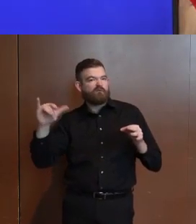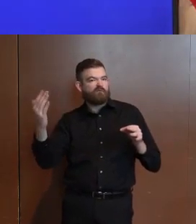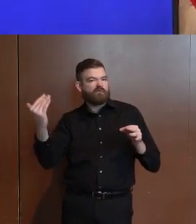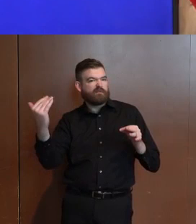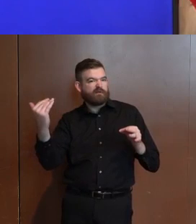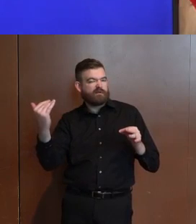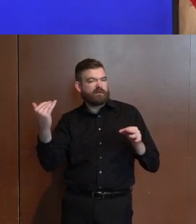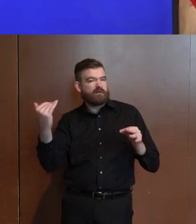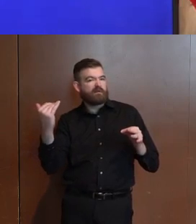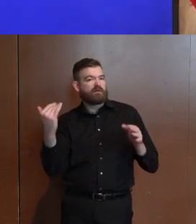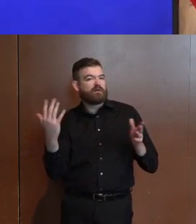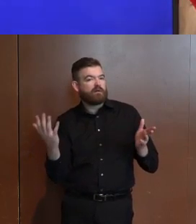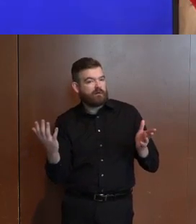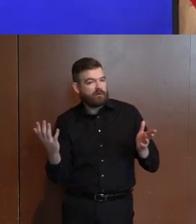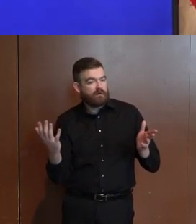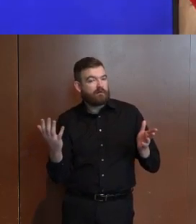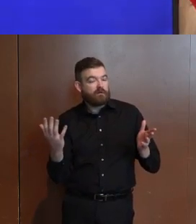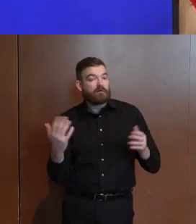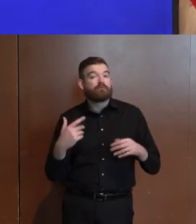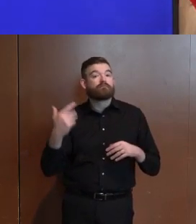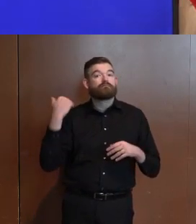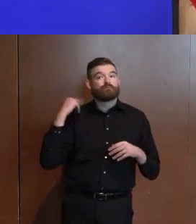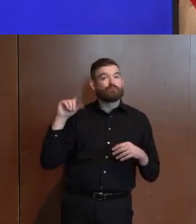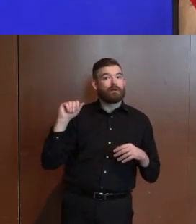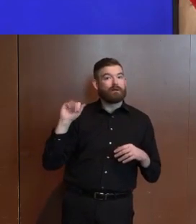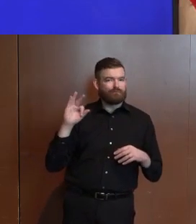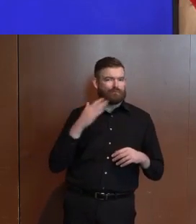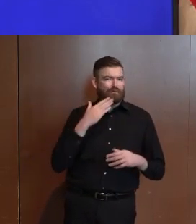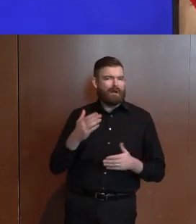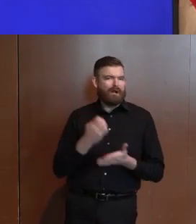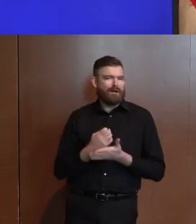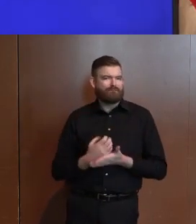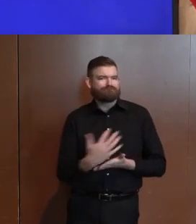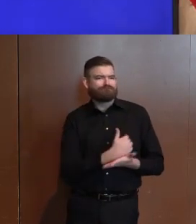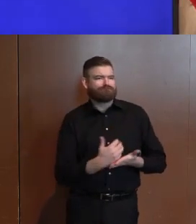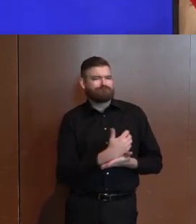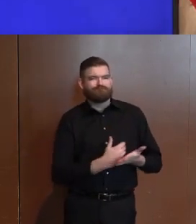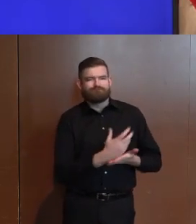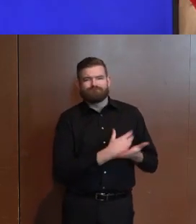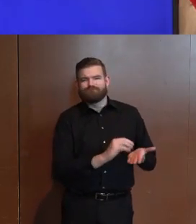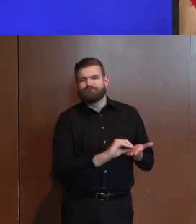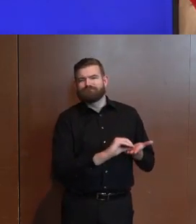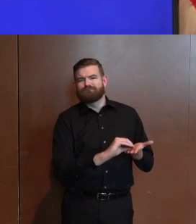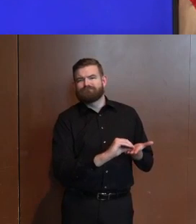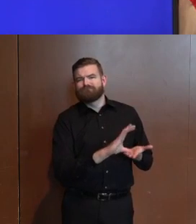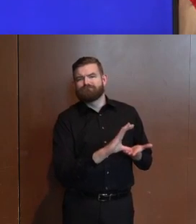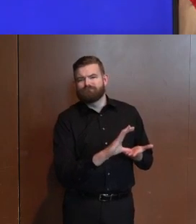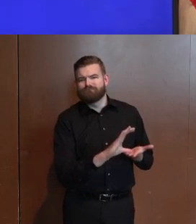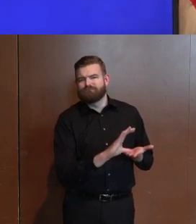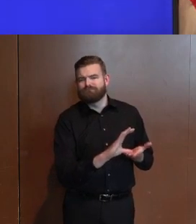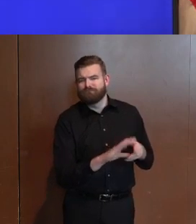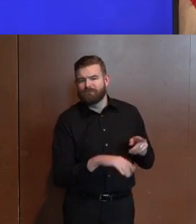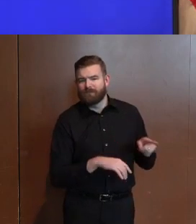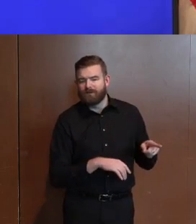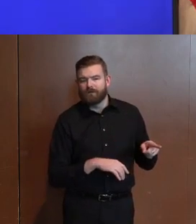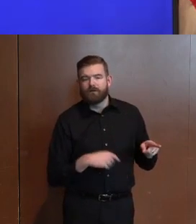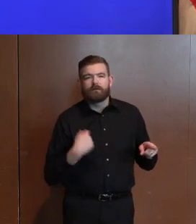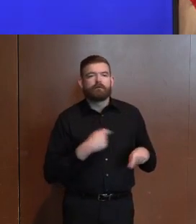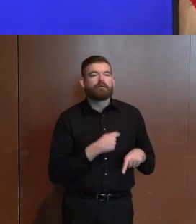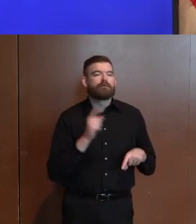strong year in the economy. So we can't responsibly put even a stopgap budget together without knowing what that number